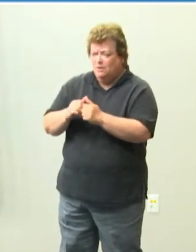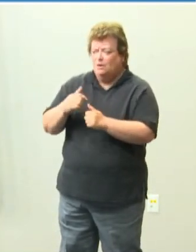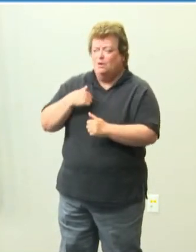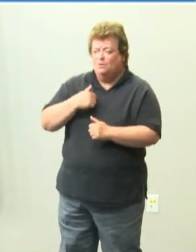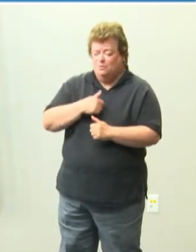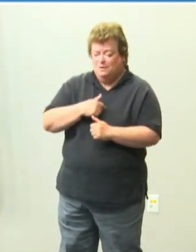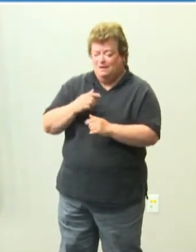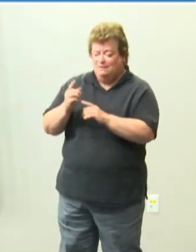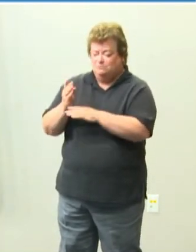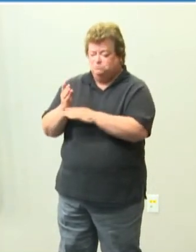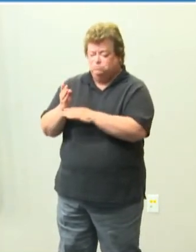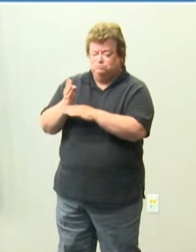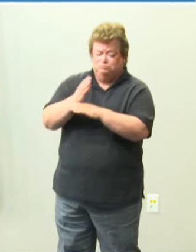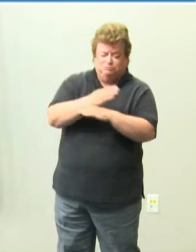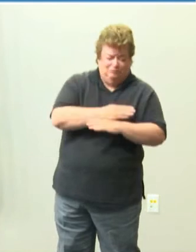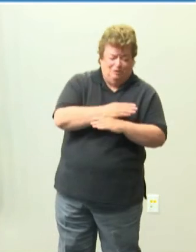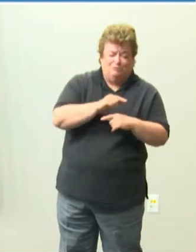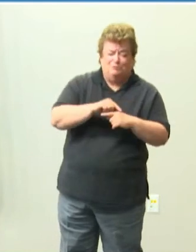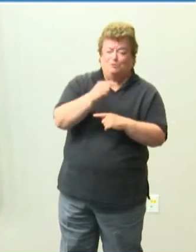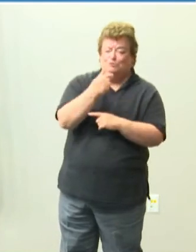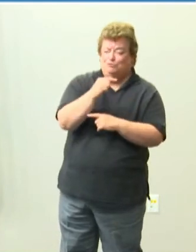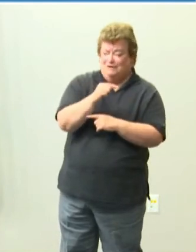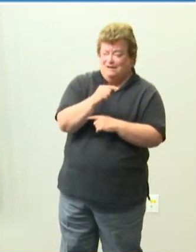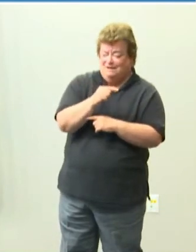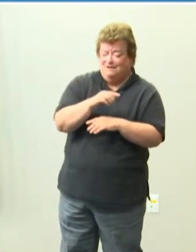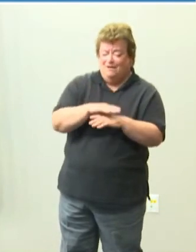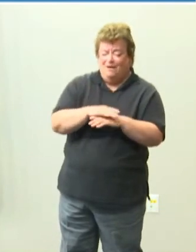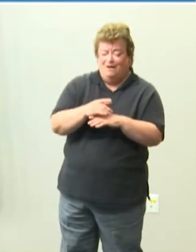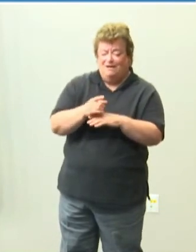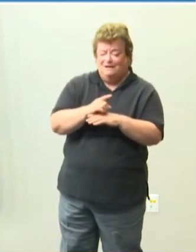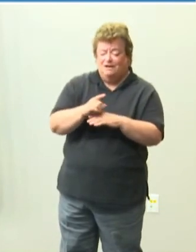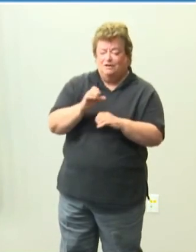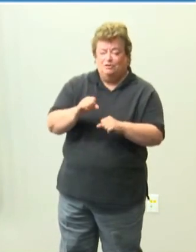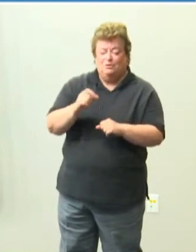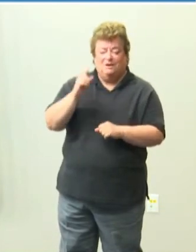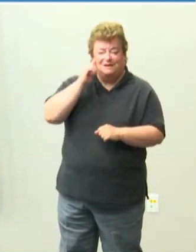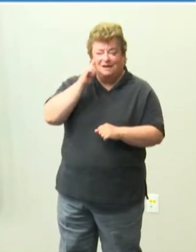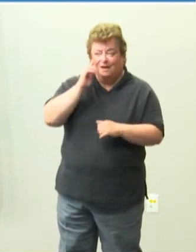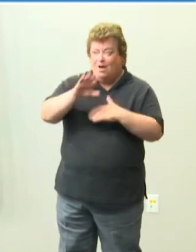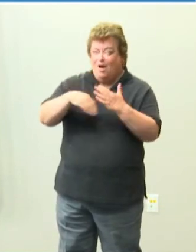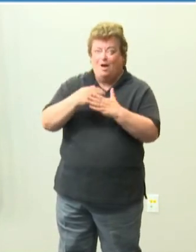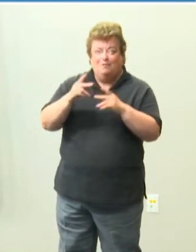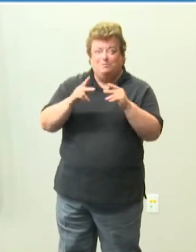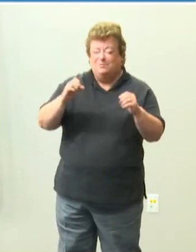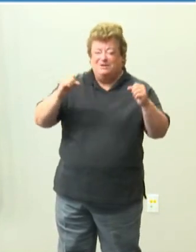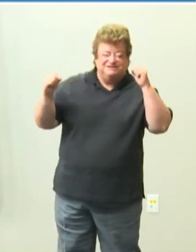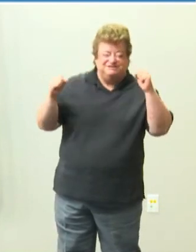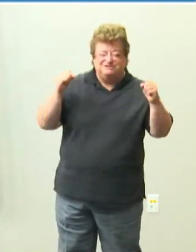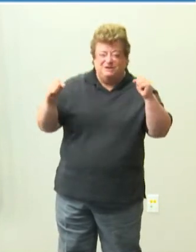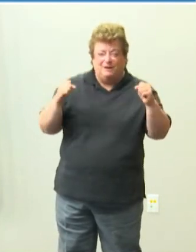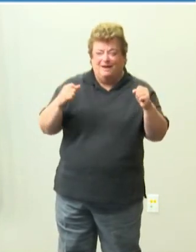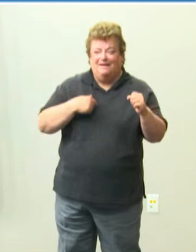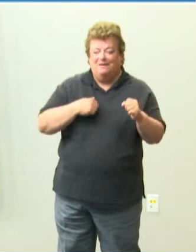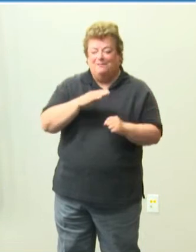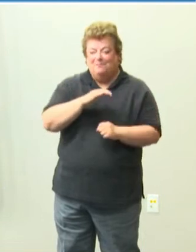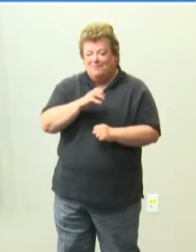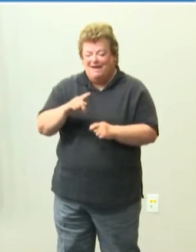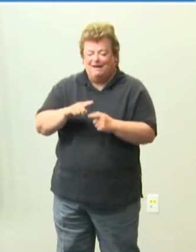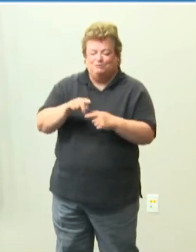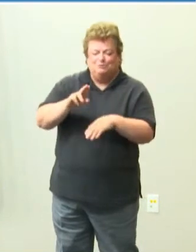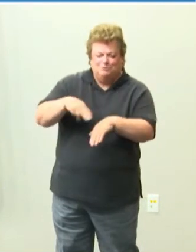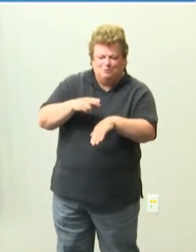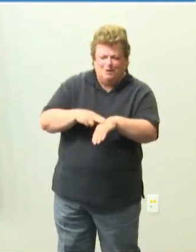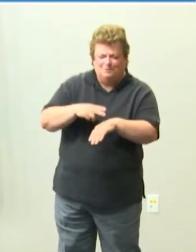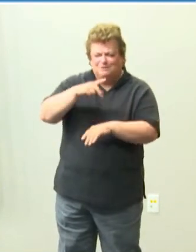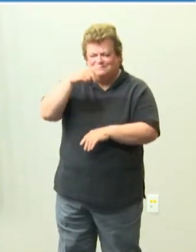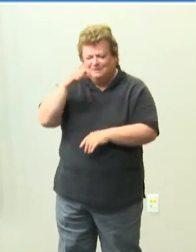risk level into the green on the risk dial. You could almost hear the collective cheer as we got back to the business of summer, enjoying time together